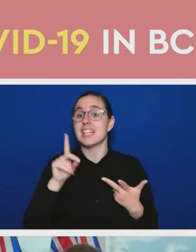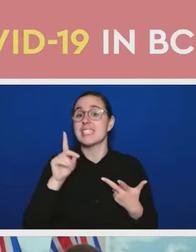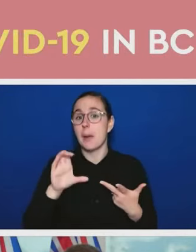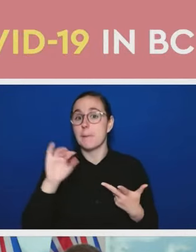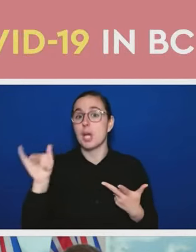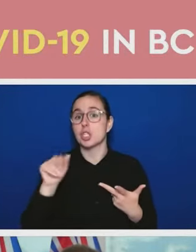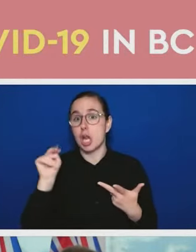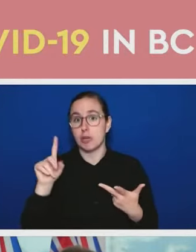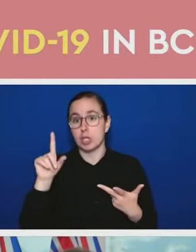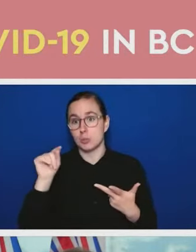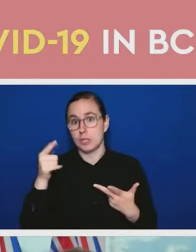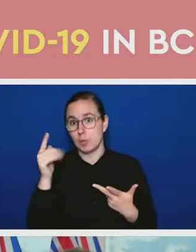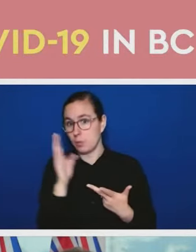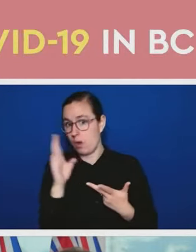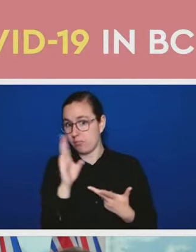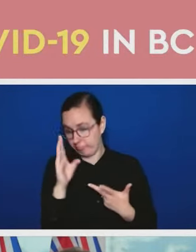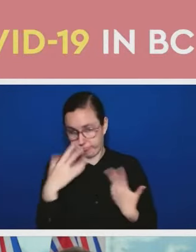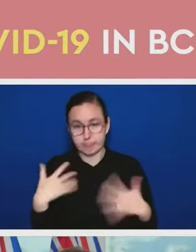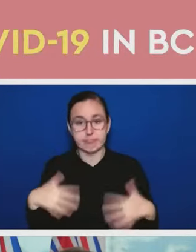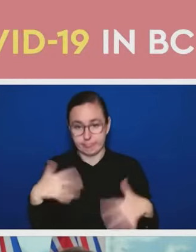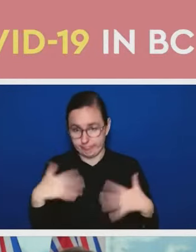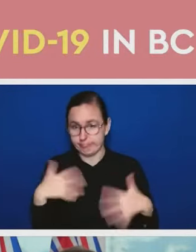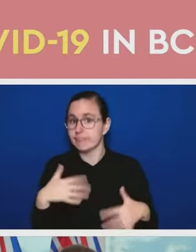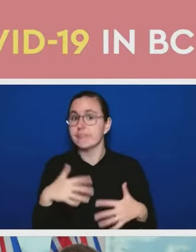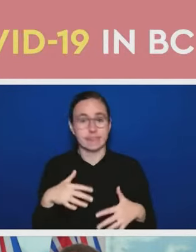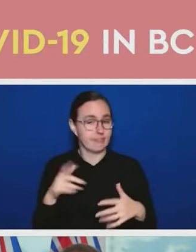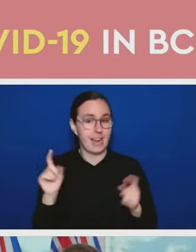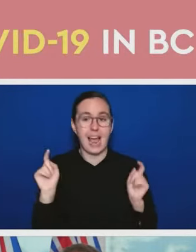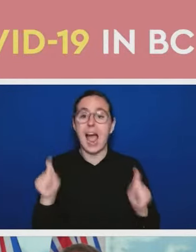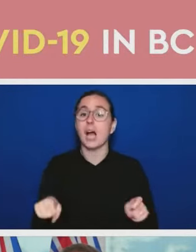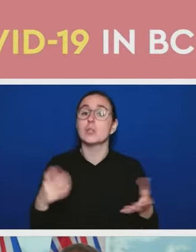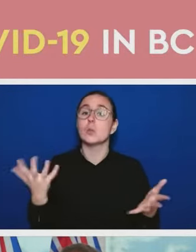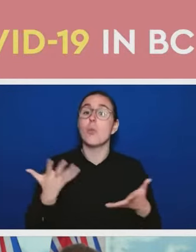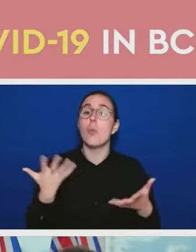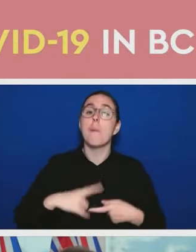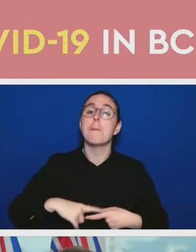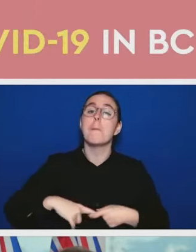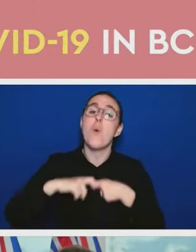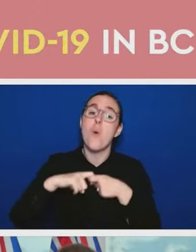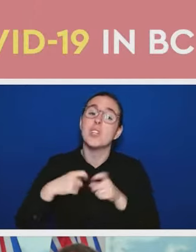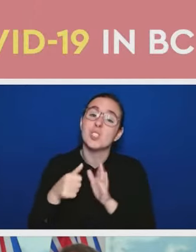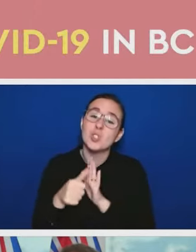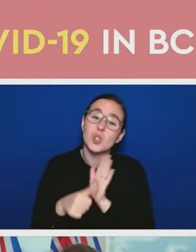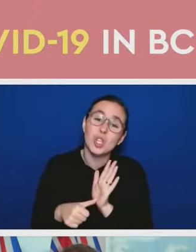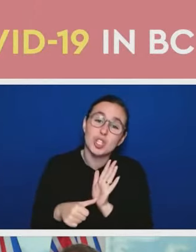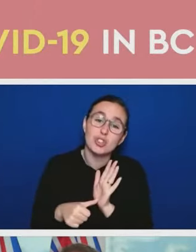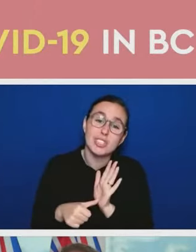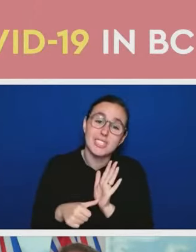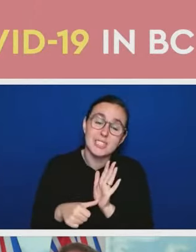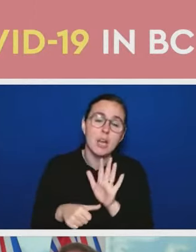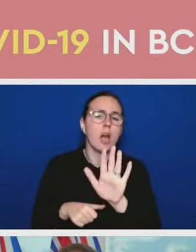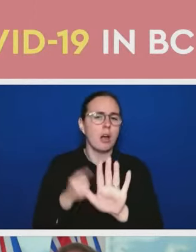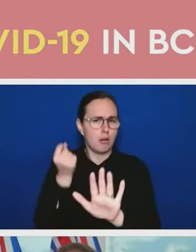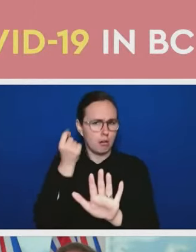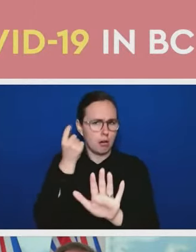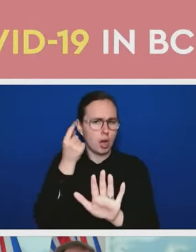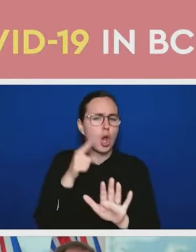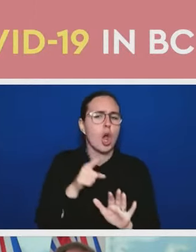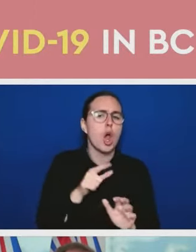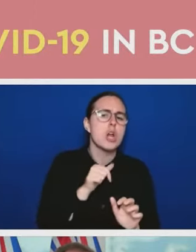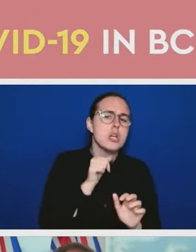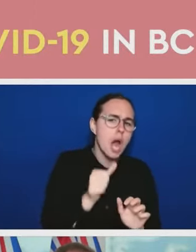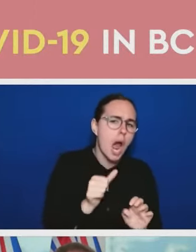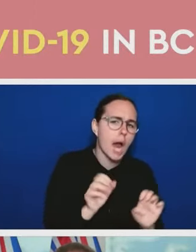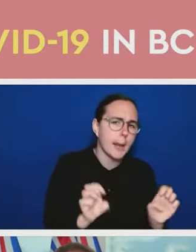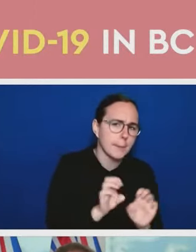2021, service reductions, including postponing non-urgent scheduled surgeries, could be required. We obviously